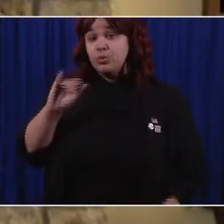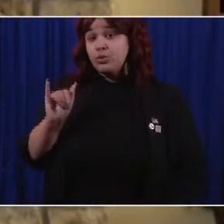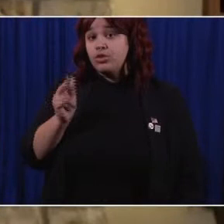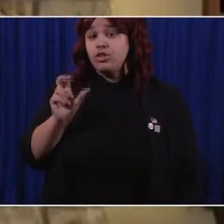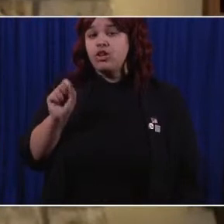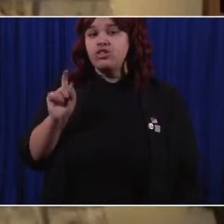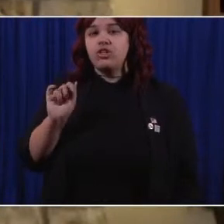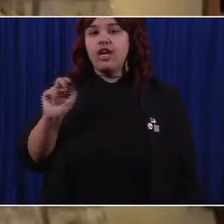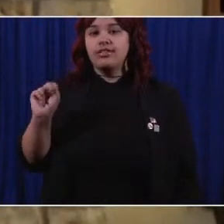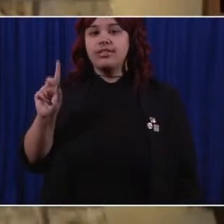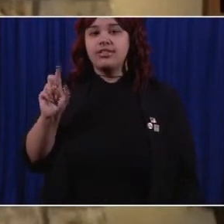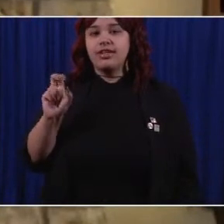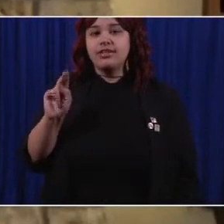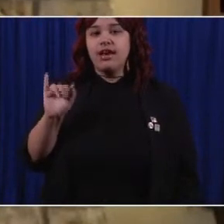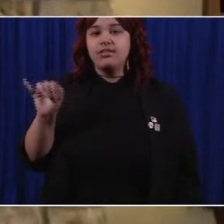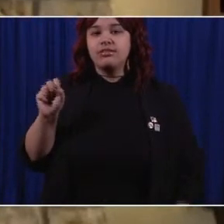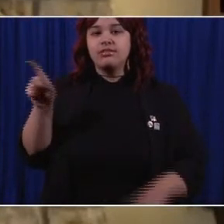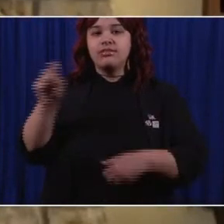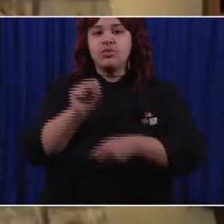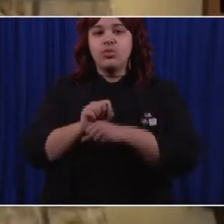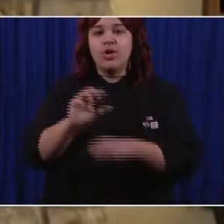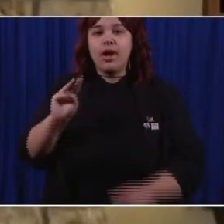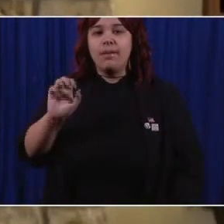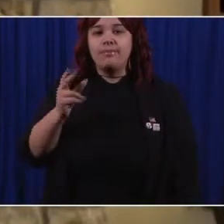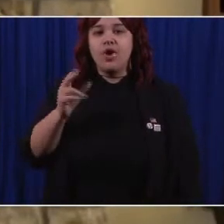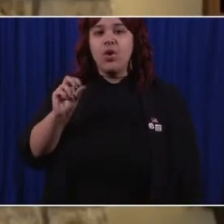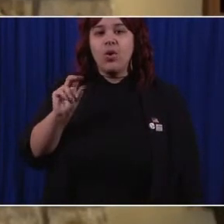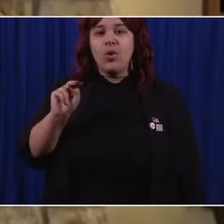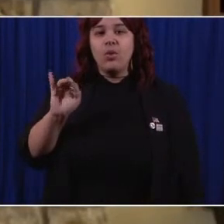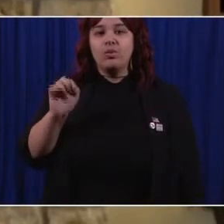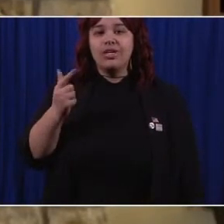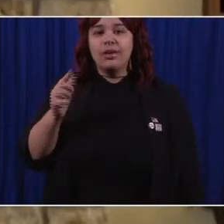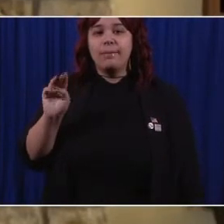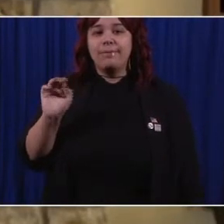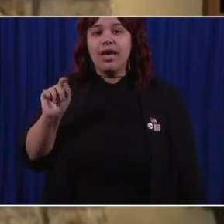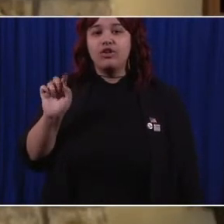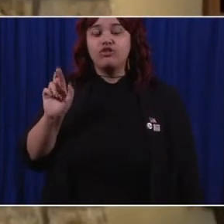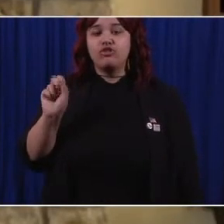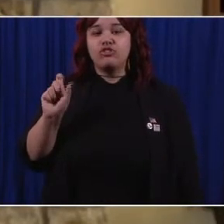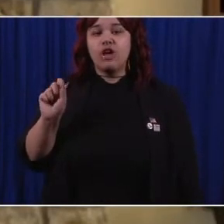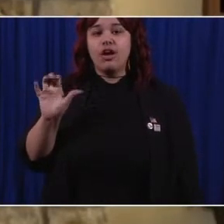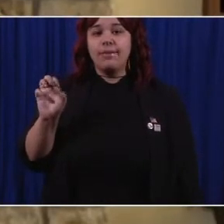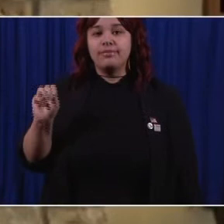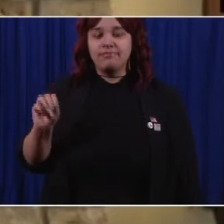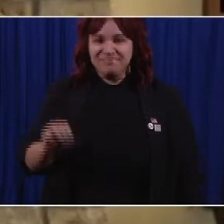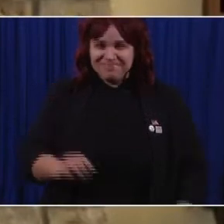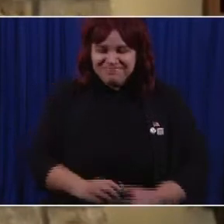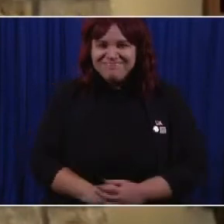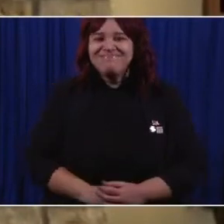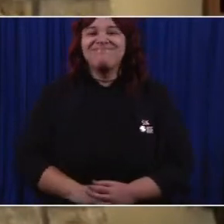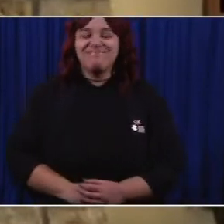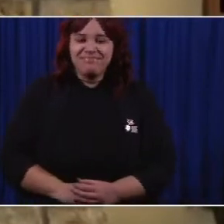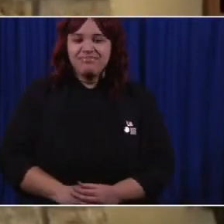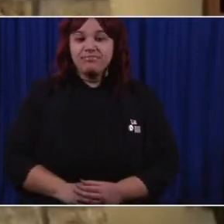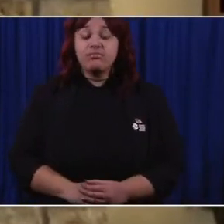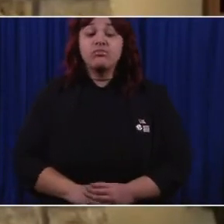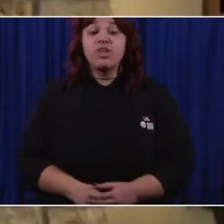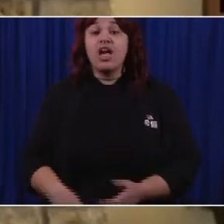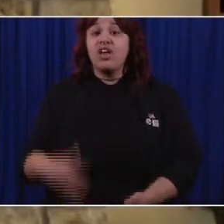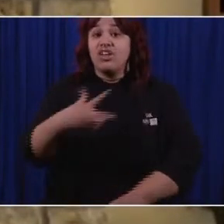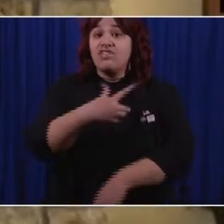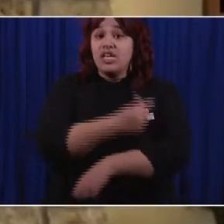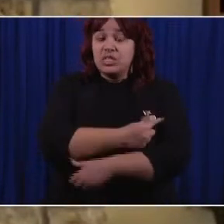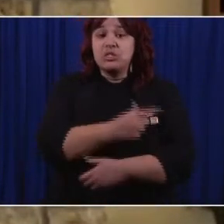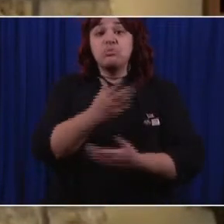Good afternoon, Governor. Thanks as always for briefing us. Ohio's vaccinations appear to drop off on weekends.